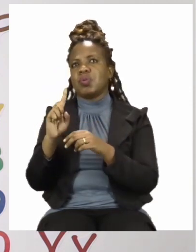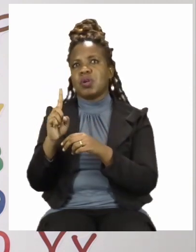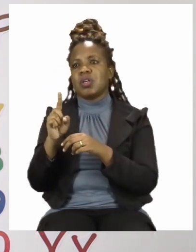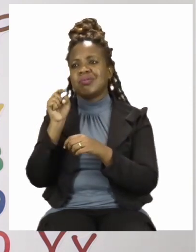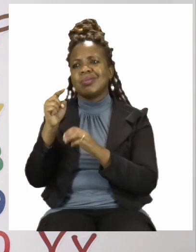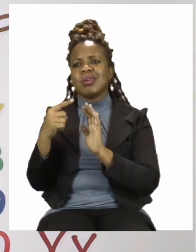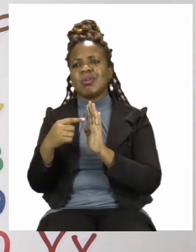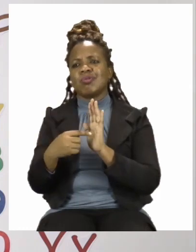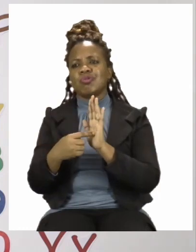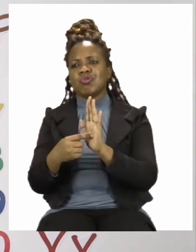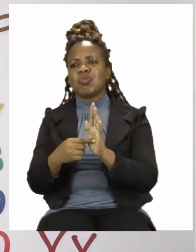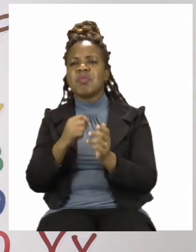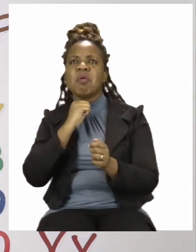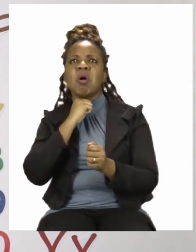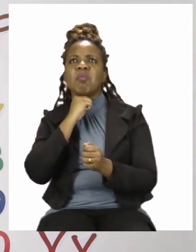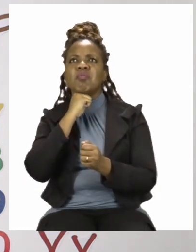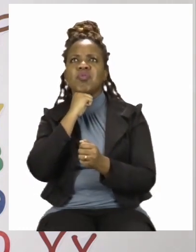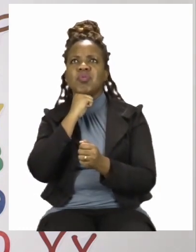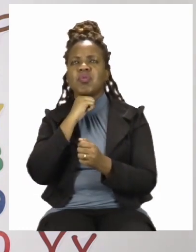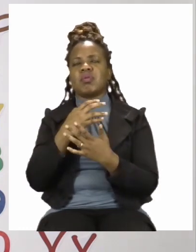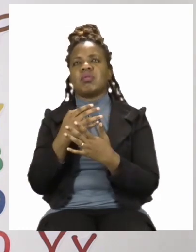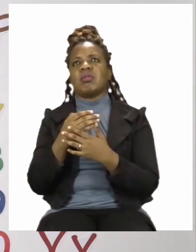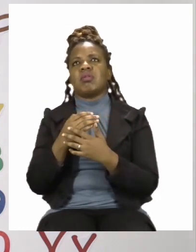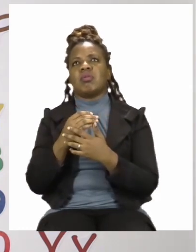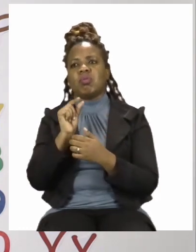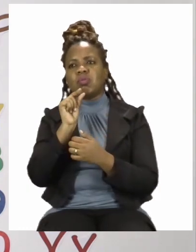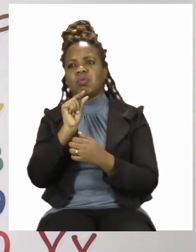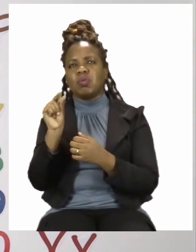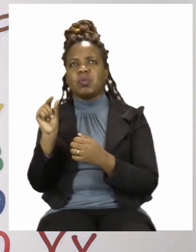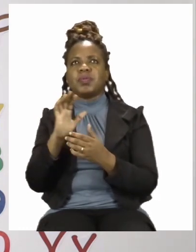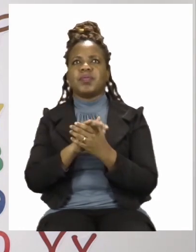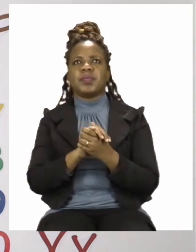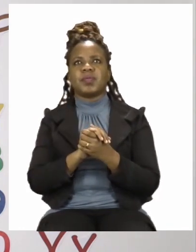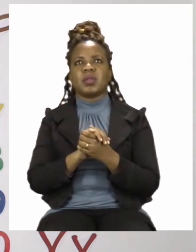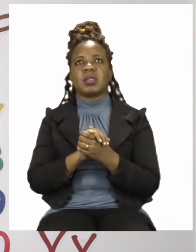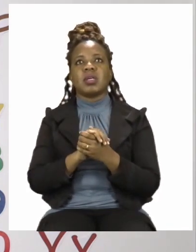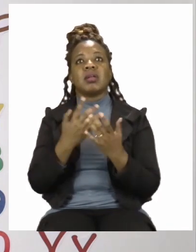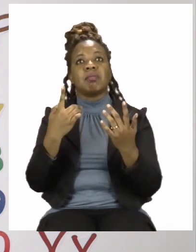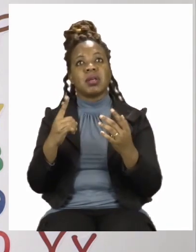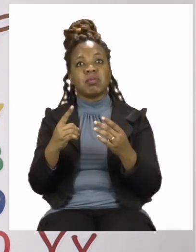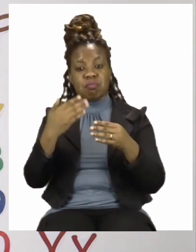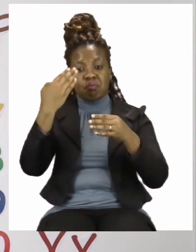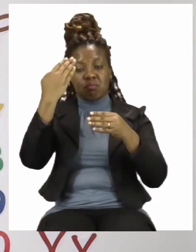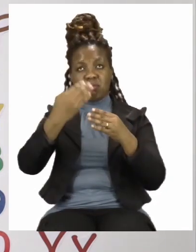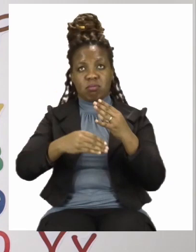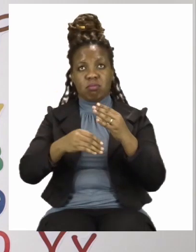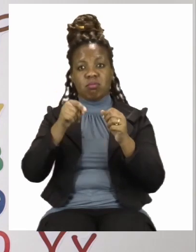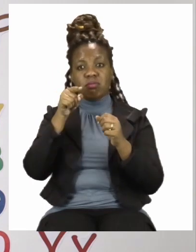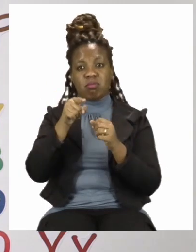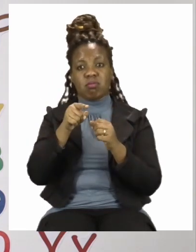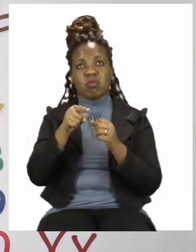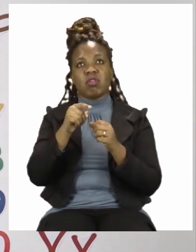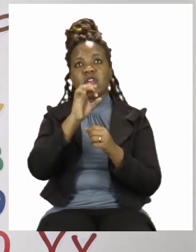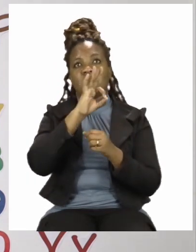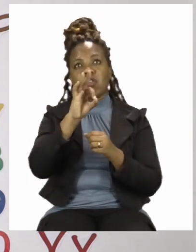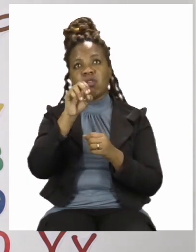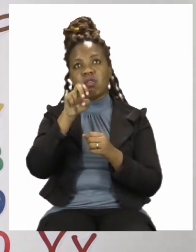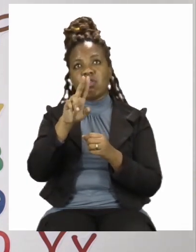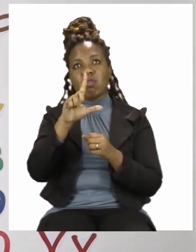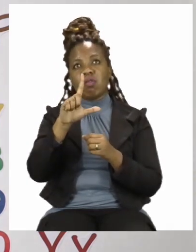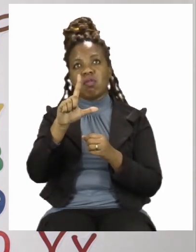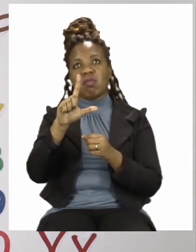exclamation mark will not be used today. Instead, we will be using the full stop. Now, the full stop is what we use